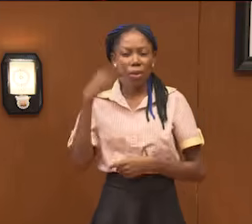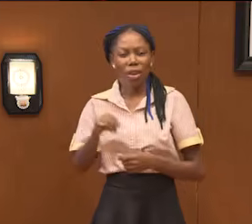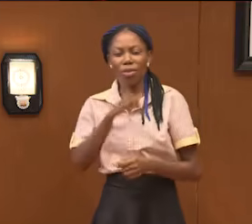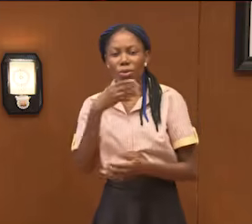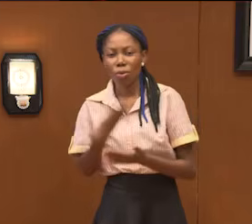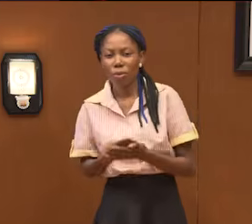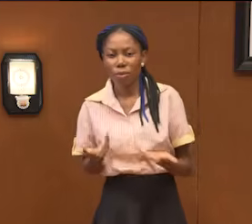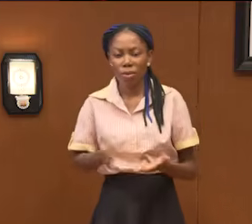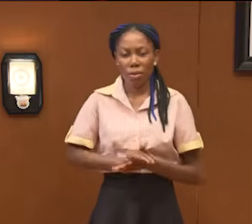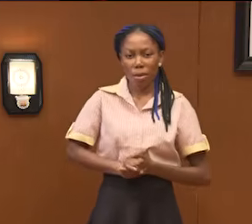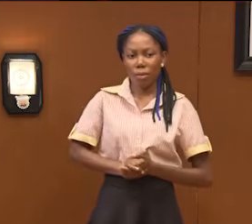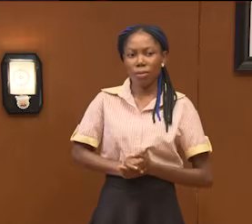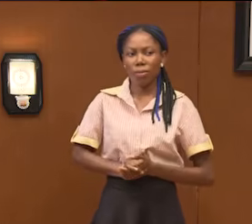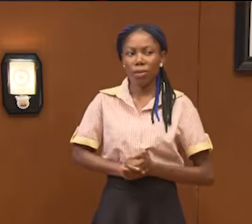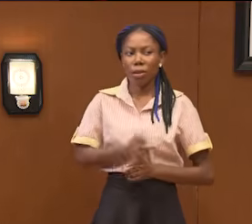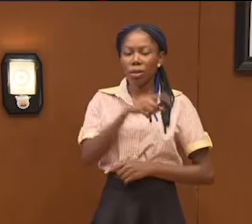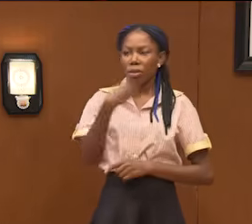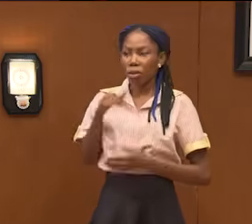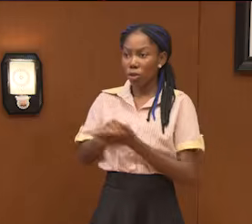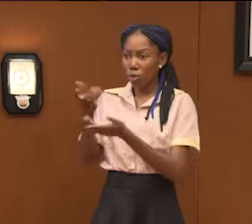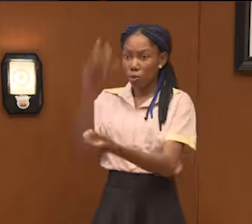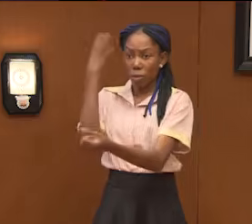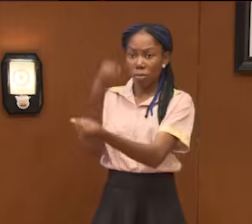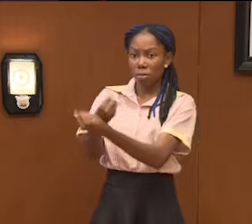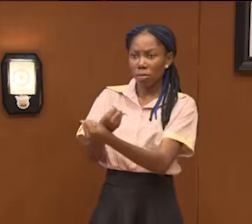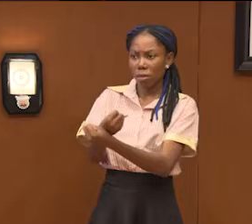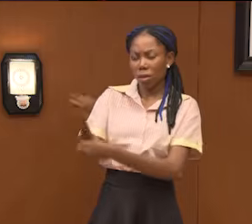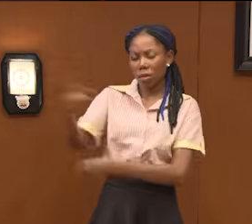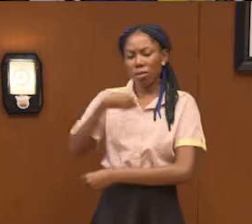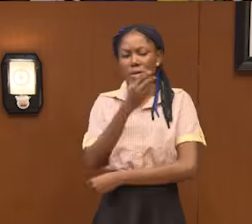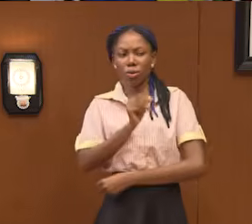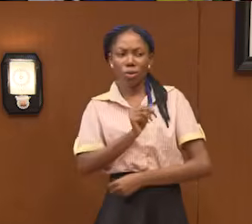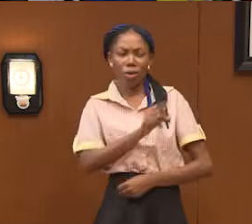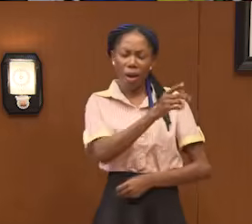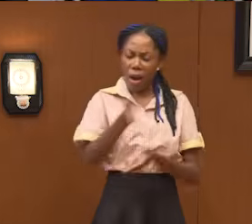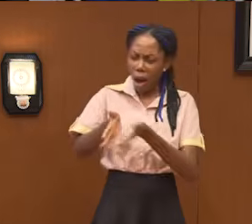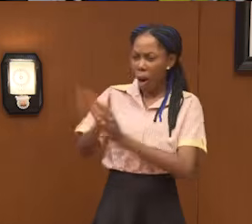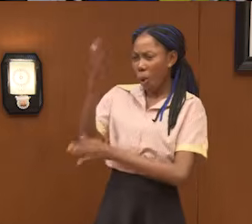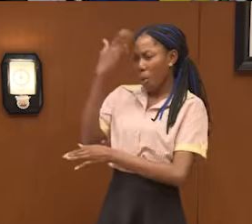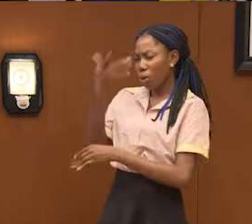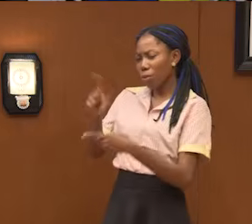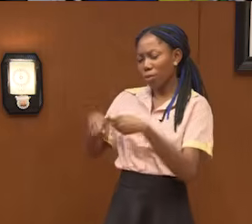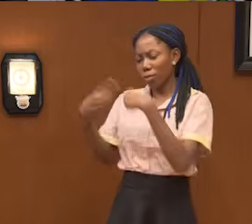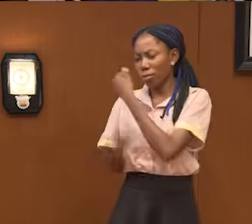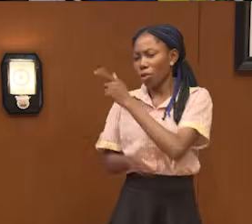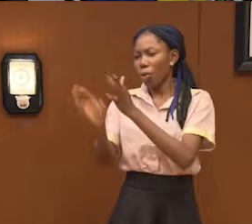that? You know. So you don't mind going to jail? No. So why do you keep beating her if you don't want to go to